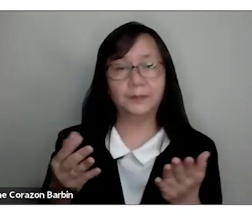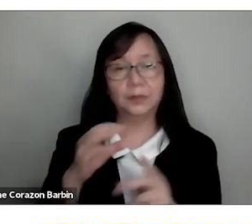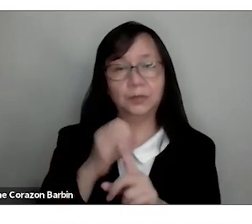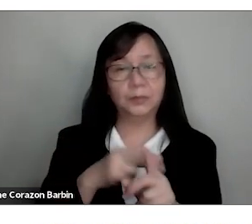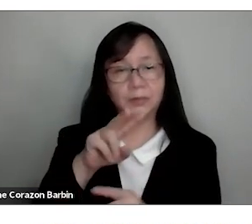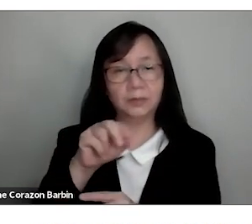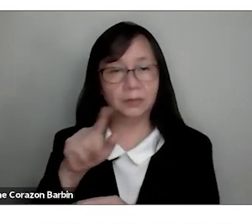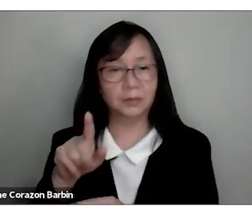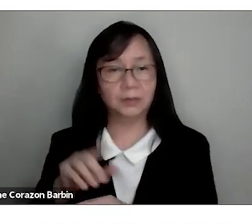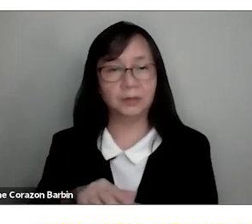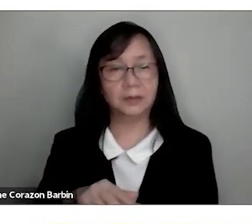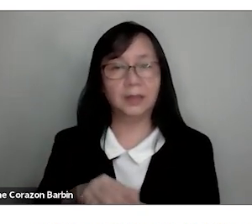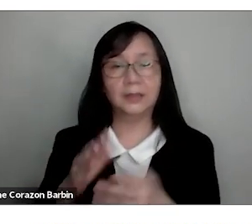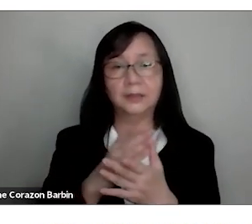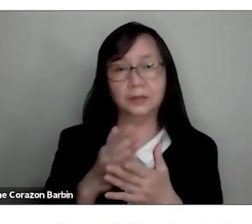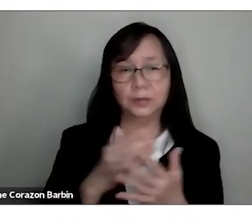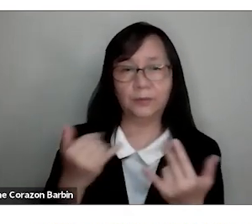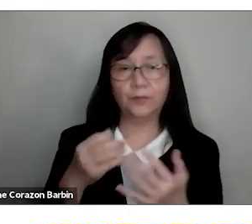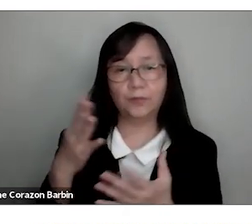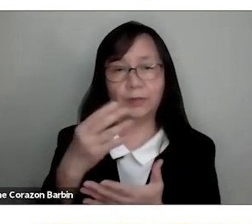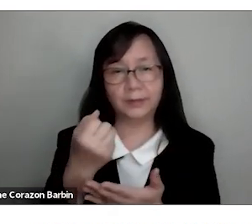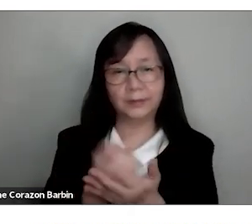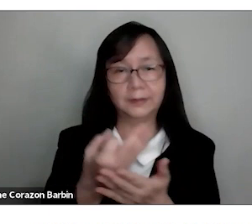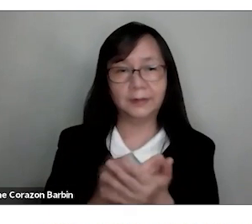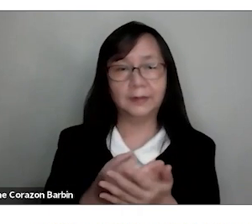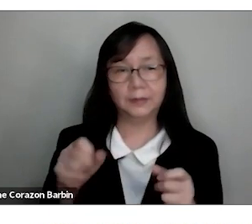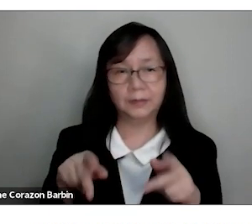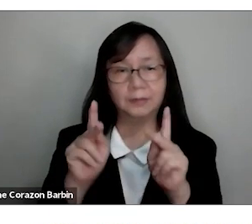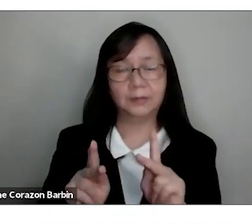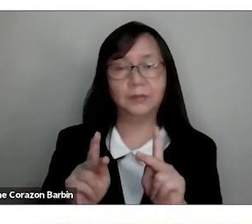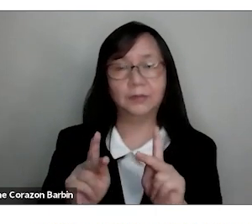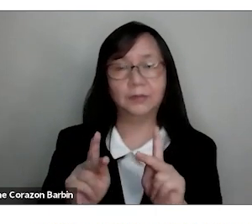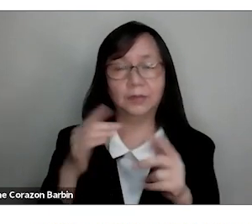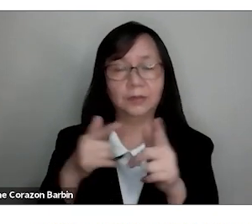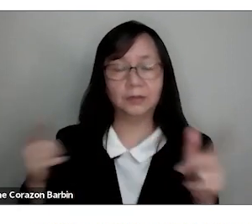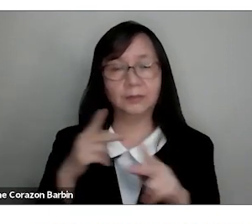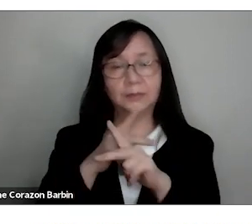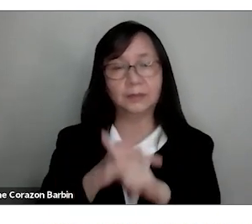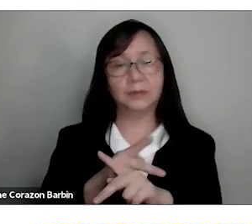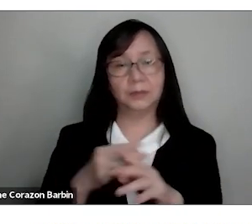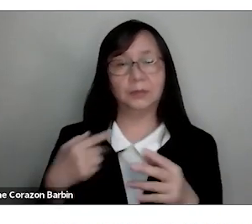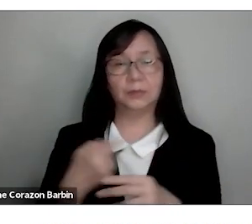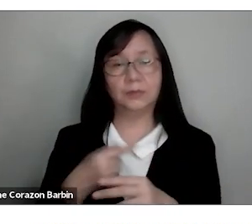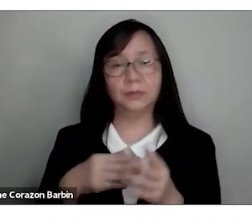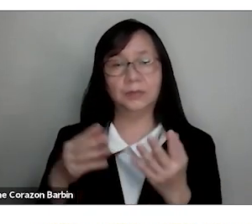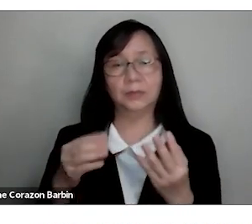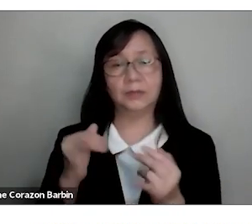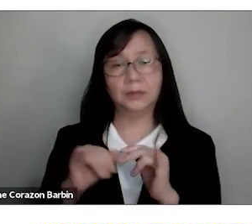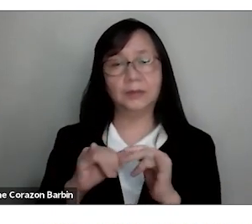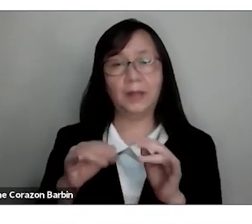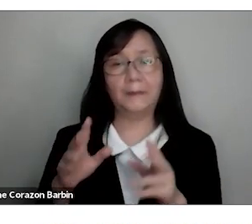October 2021, CRC shared a funding opportunity since they are working on online child protection. So we shared a funding